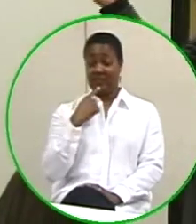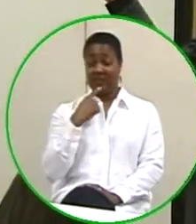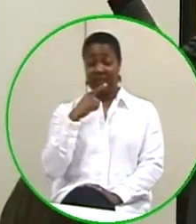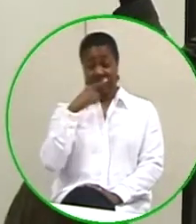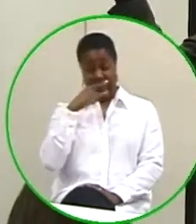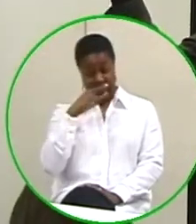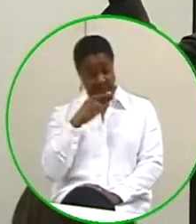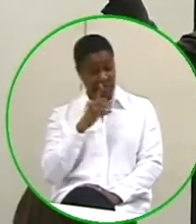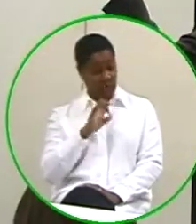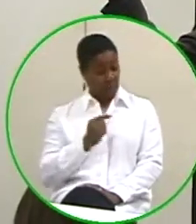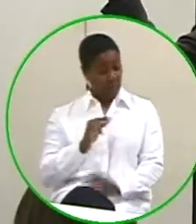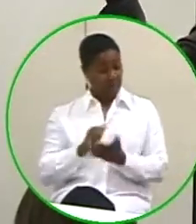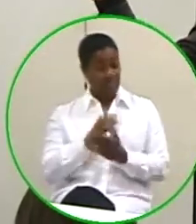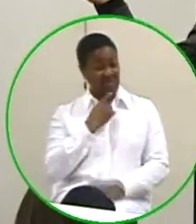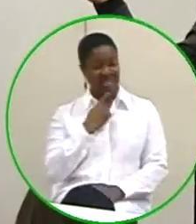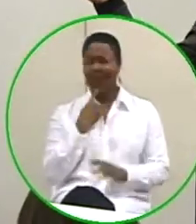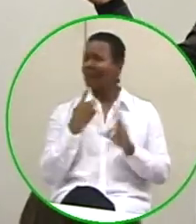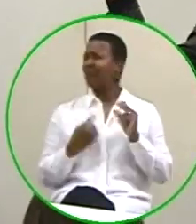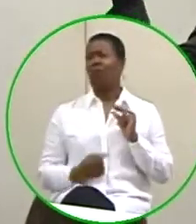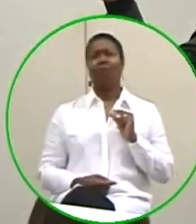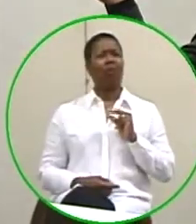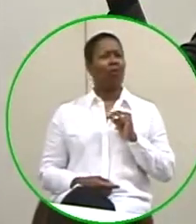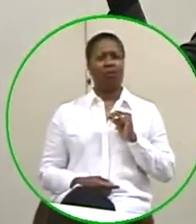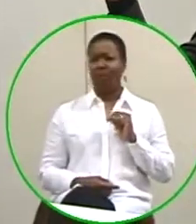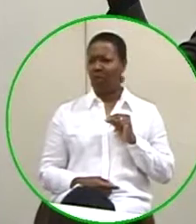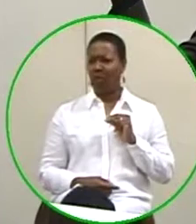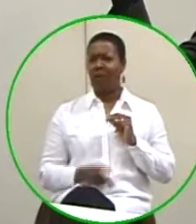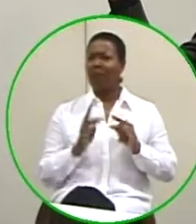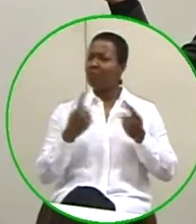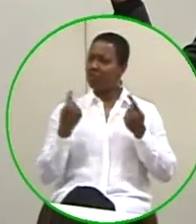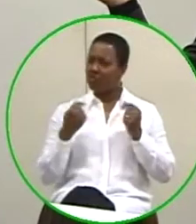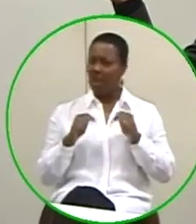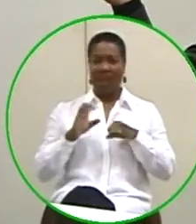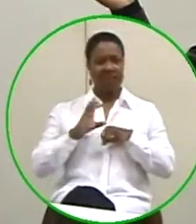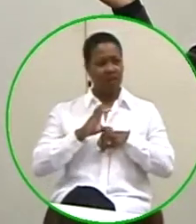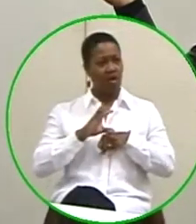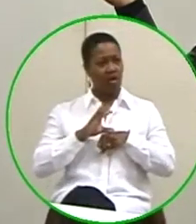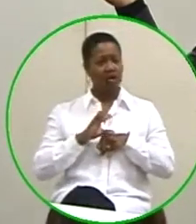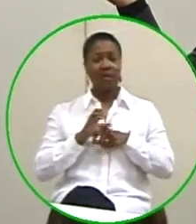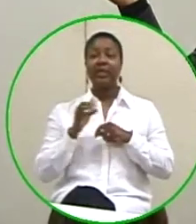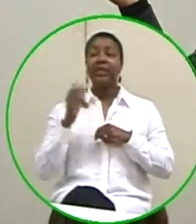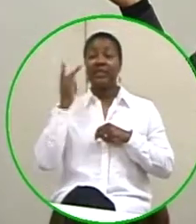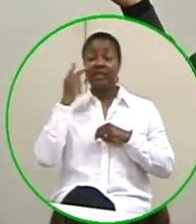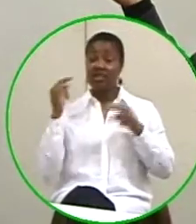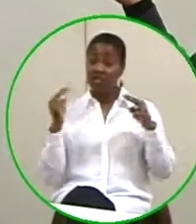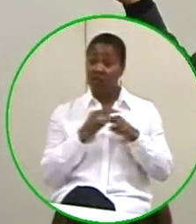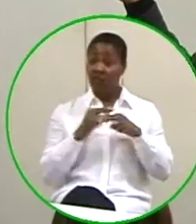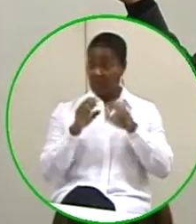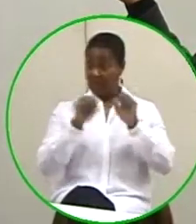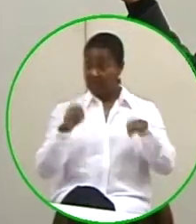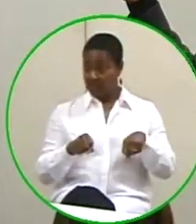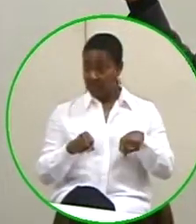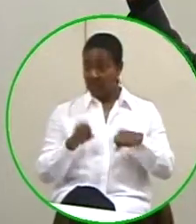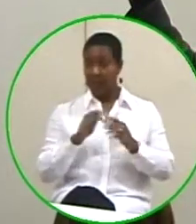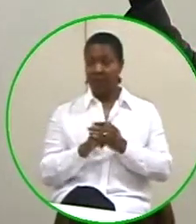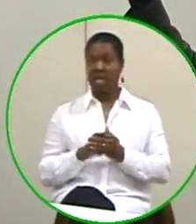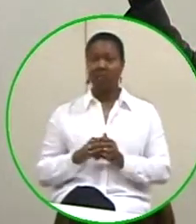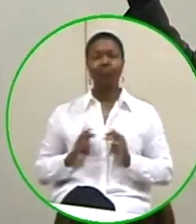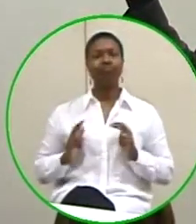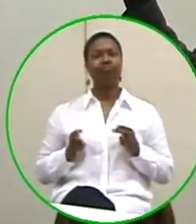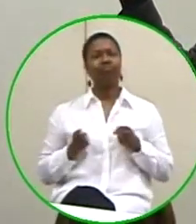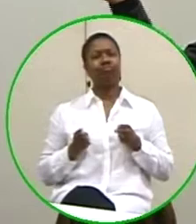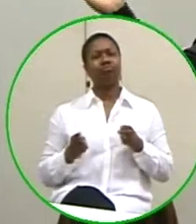we all do this, right? Humans push. If you don't believe that, check out your freeway system. People are all going the speed